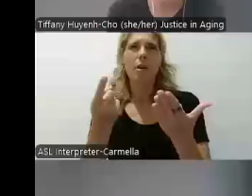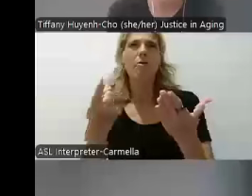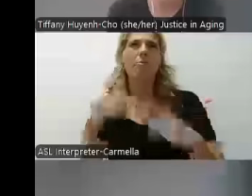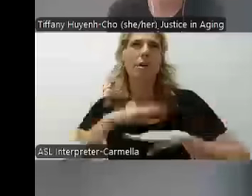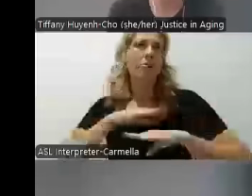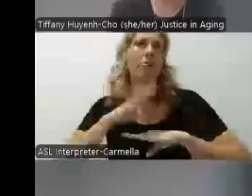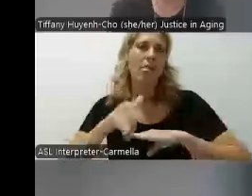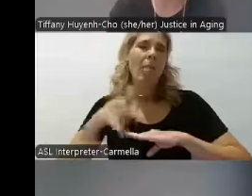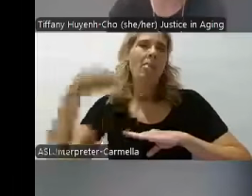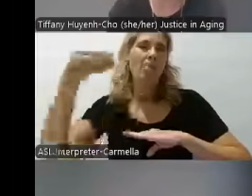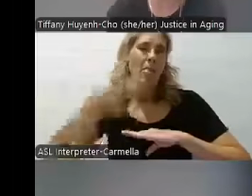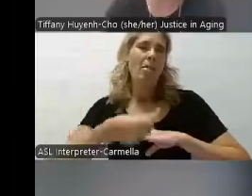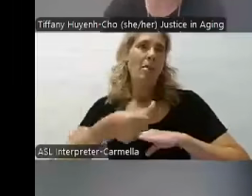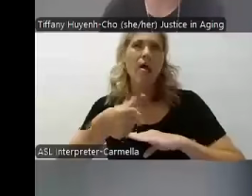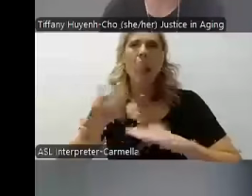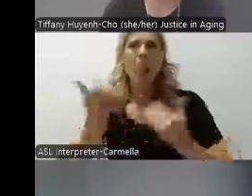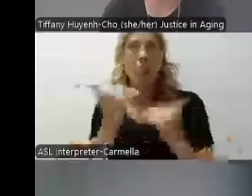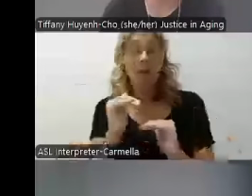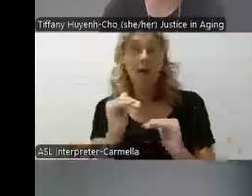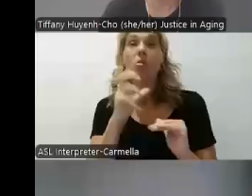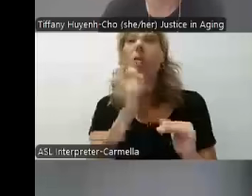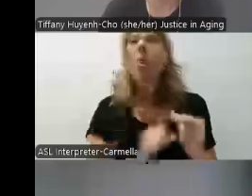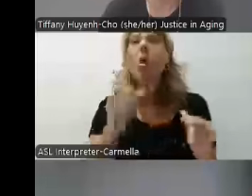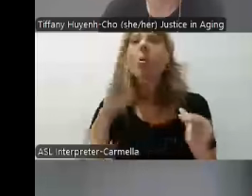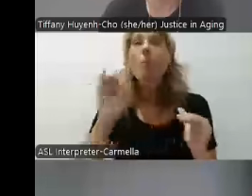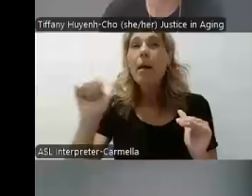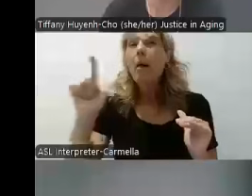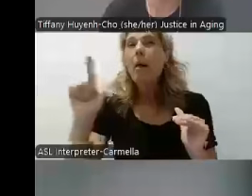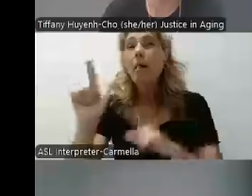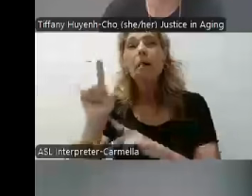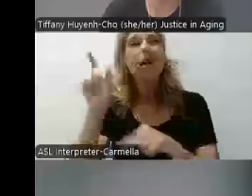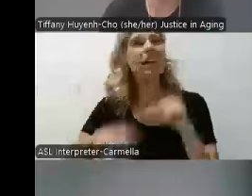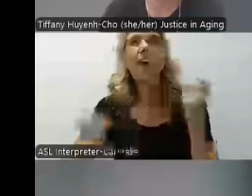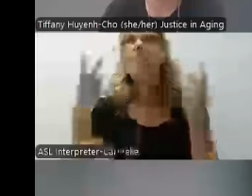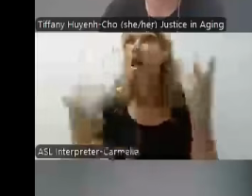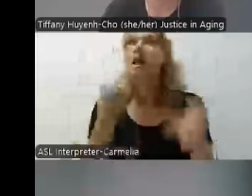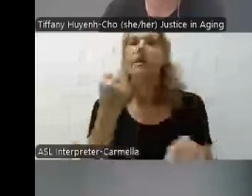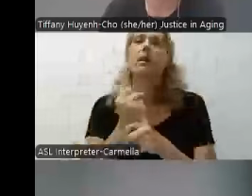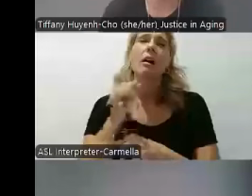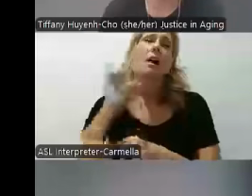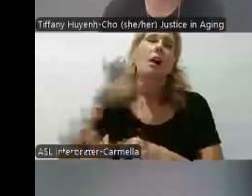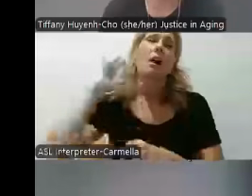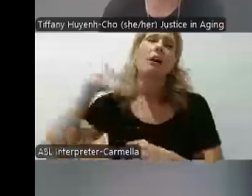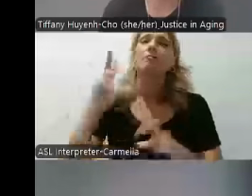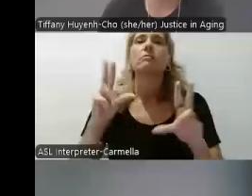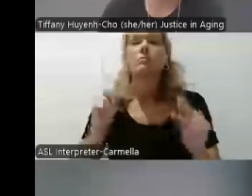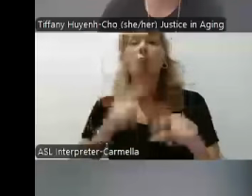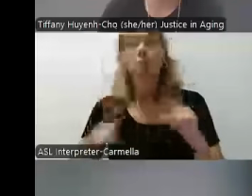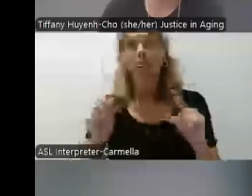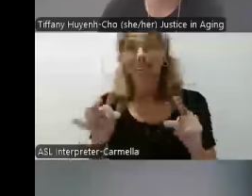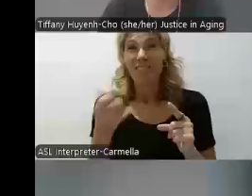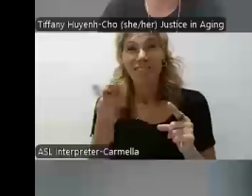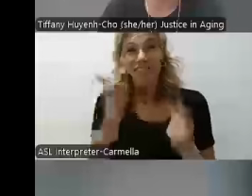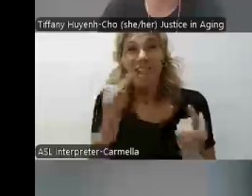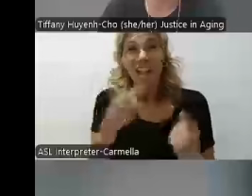limit. One thing about the old bills, however, is it can't be years and years old, but if it's something that occurred right